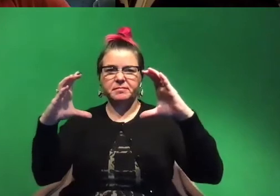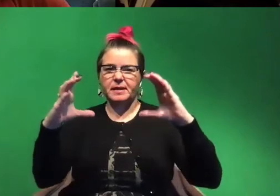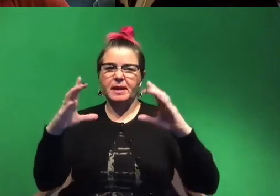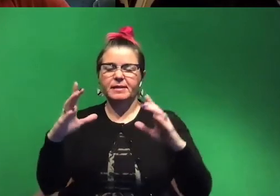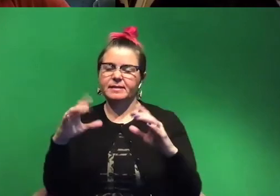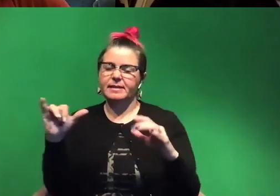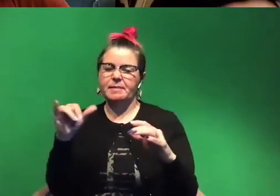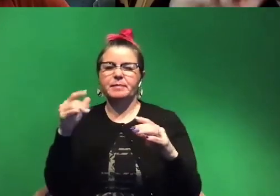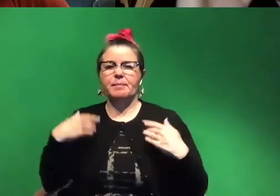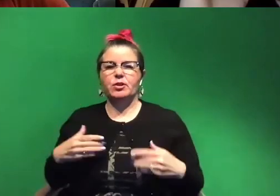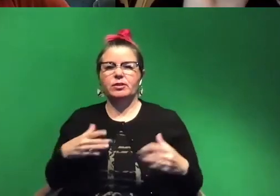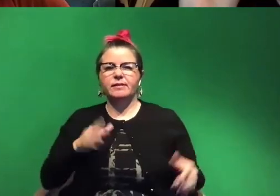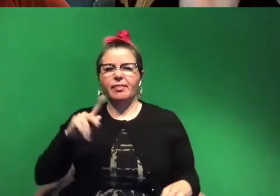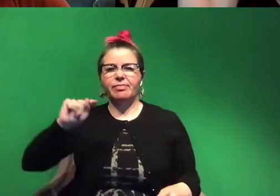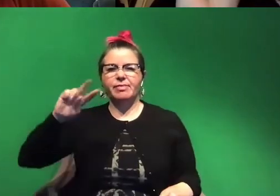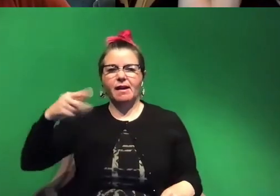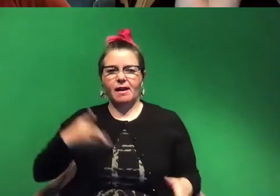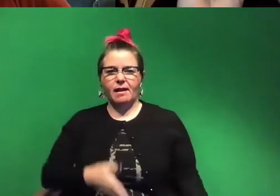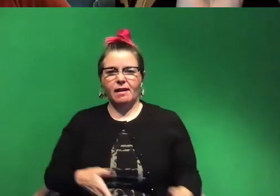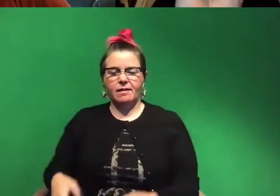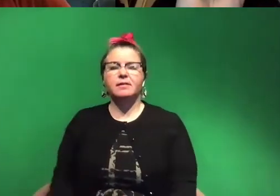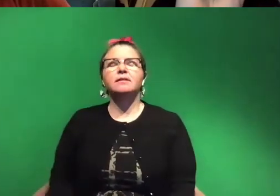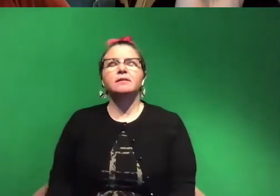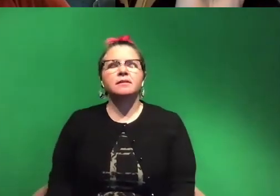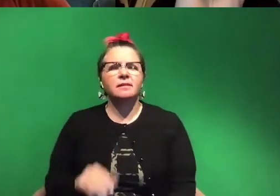thigh. Whoa. So how much slime can they make?